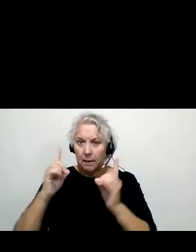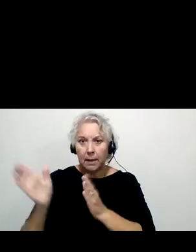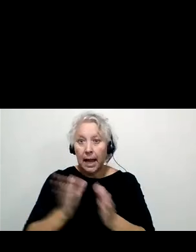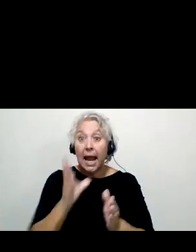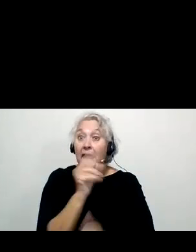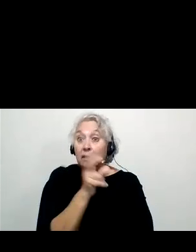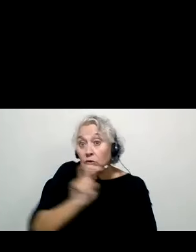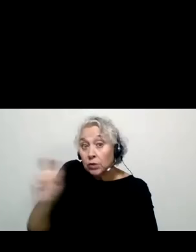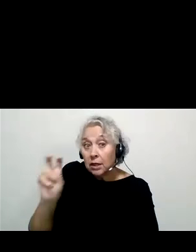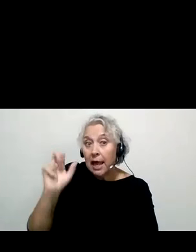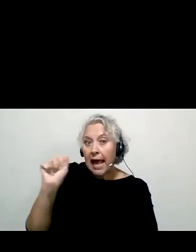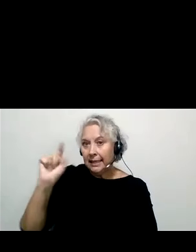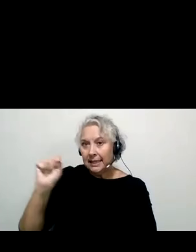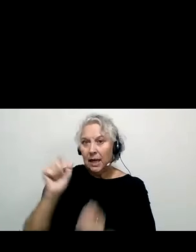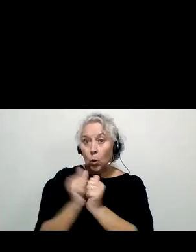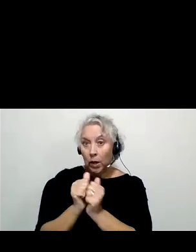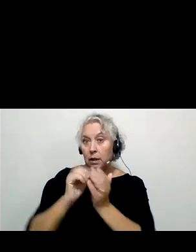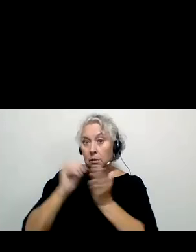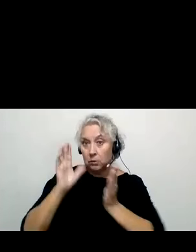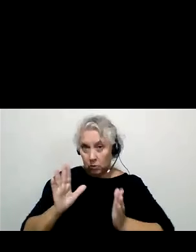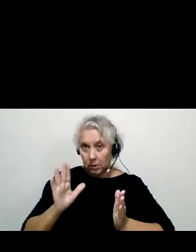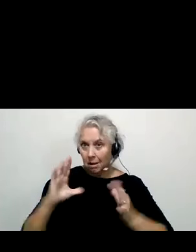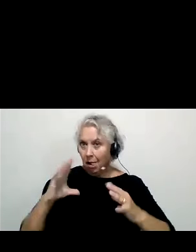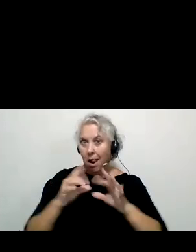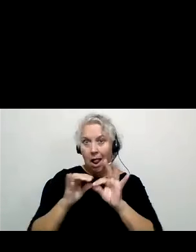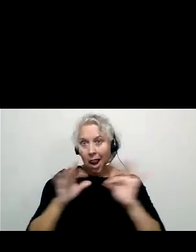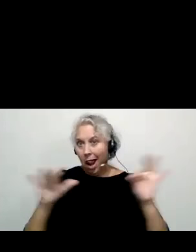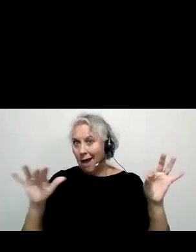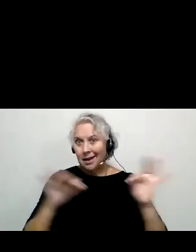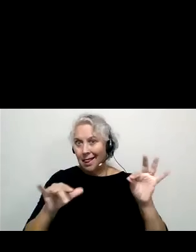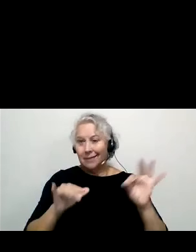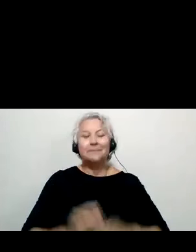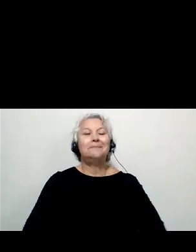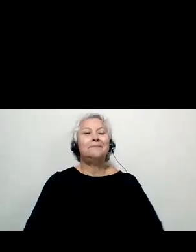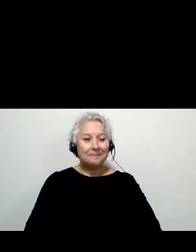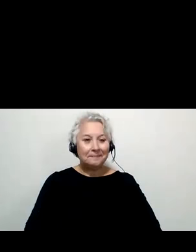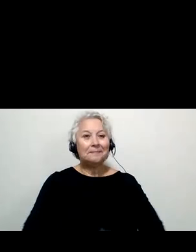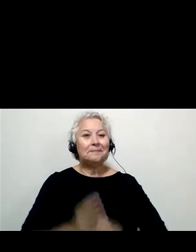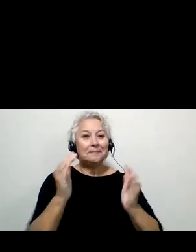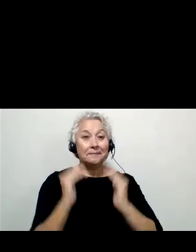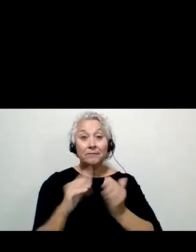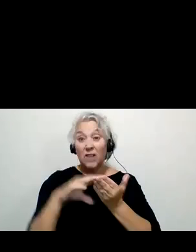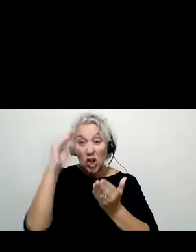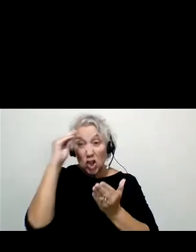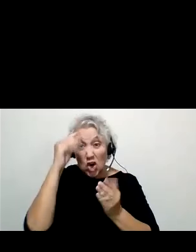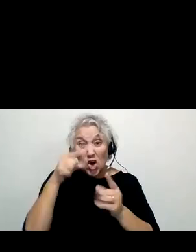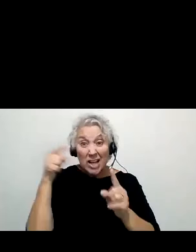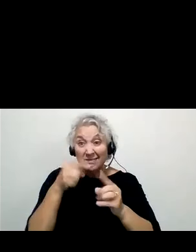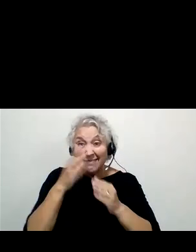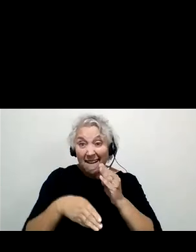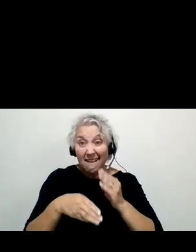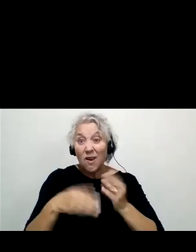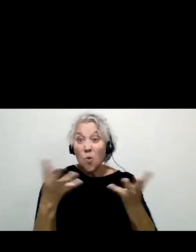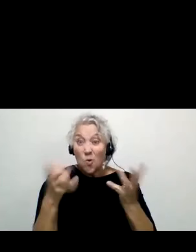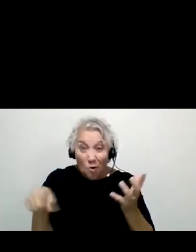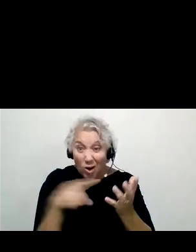transitioning AT with students. All right, so our learning outcomes. What we